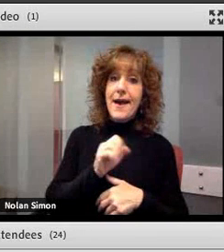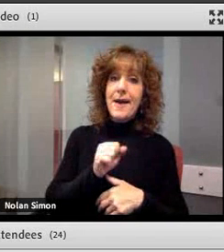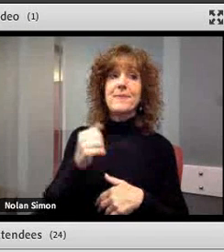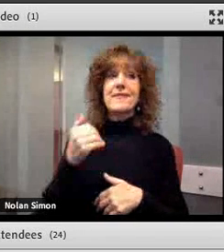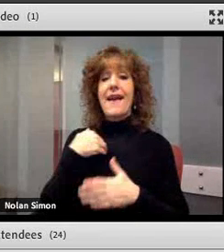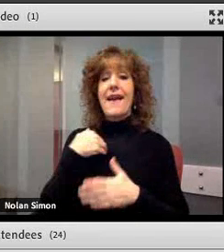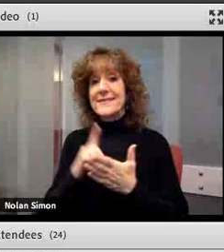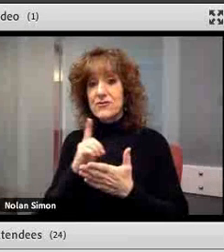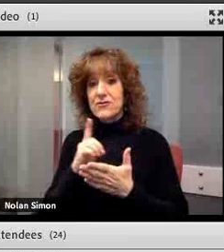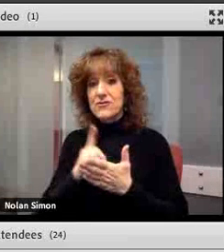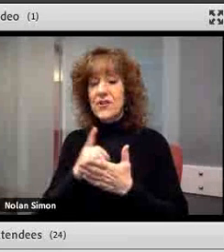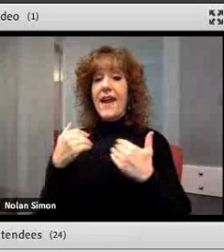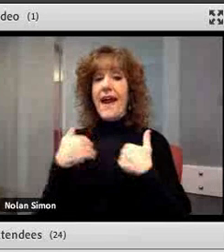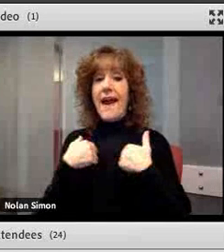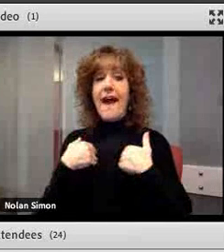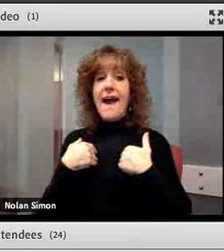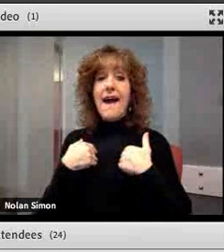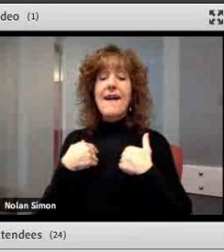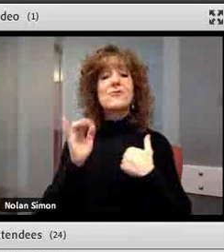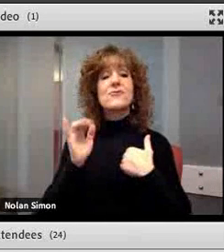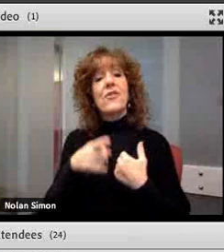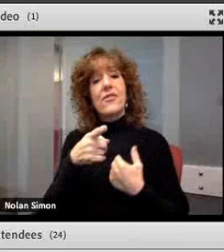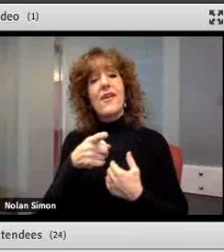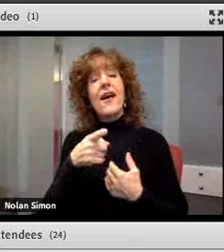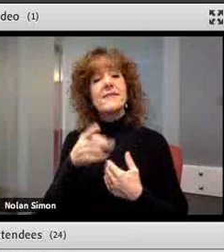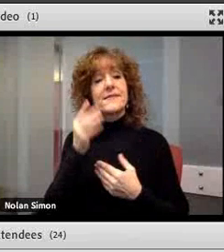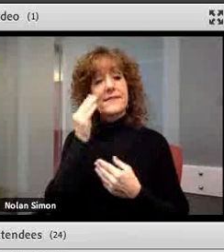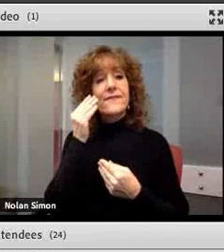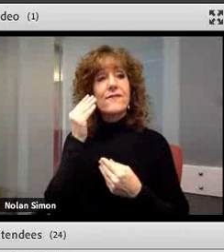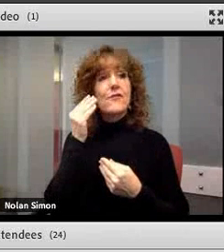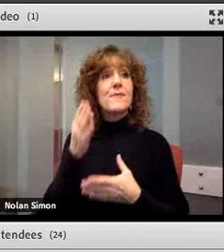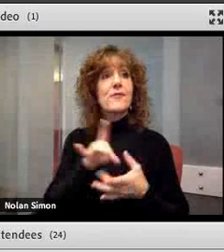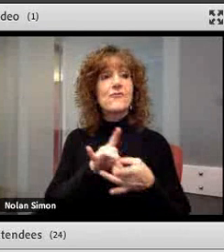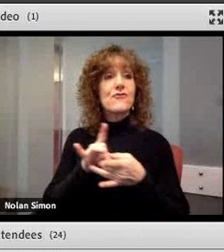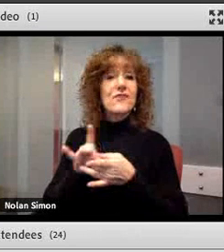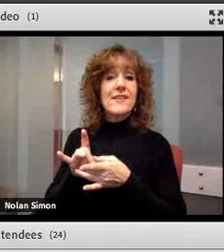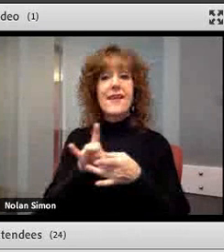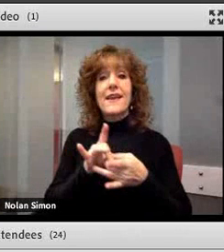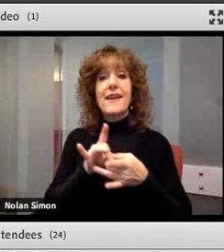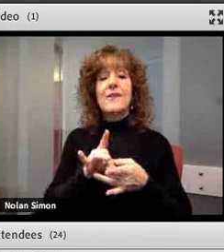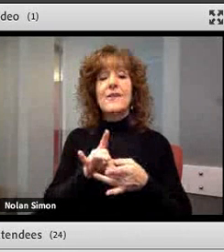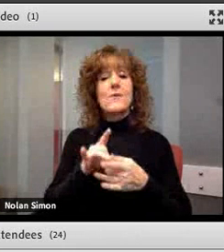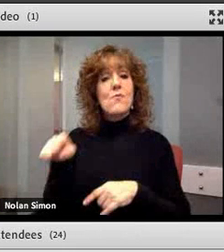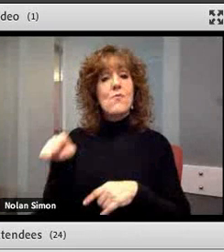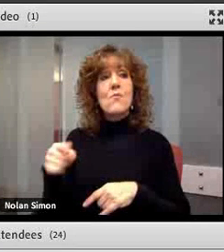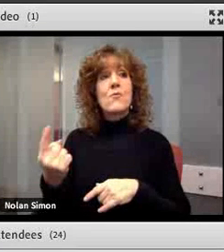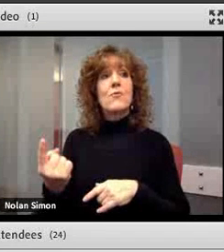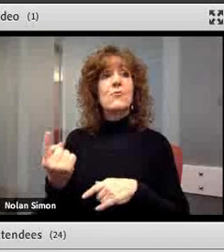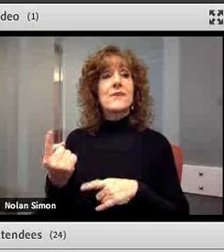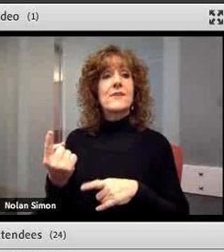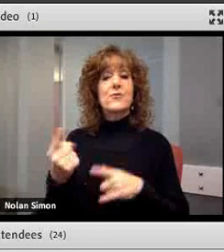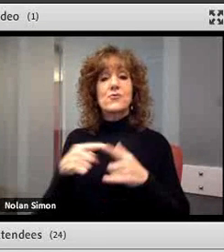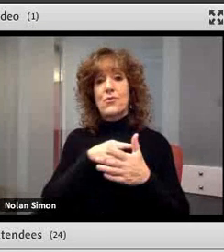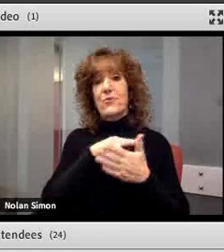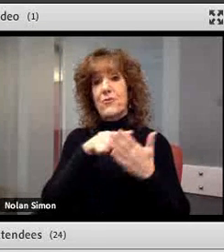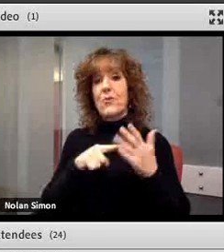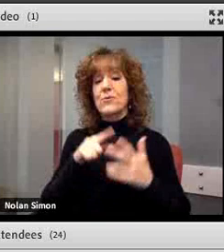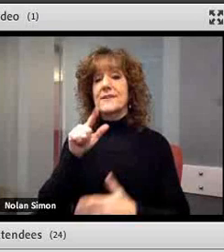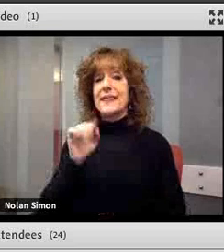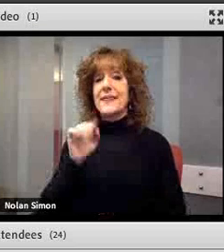have a dictionary over here. So this is information related just to these